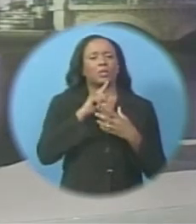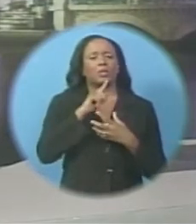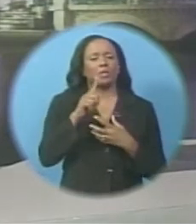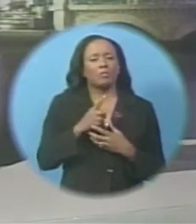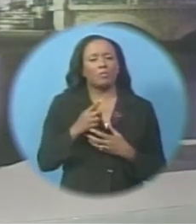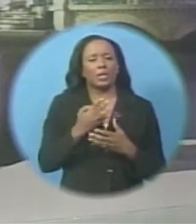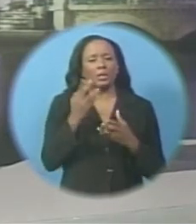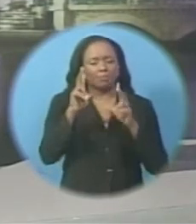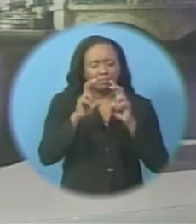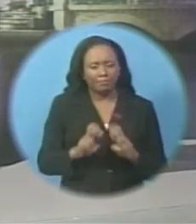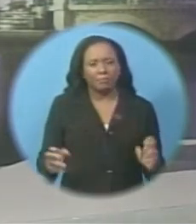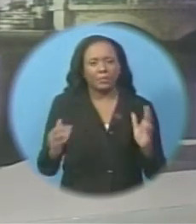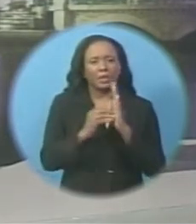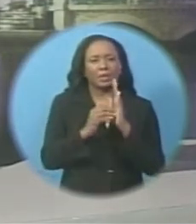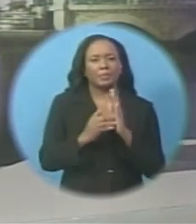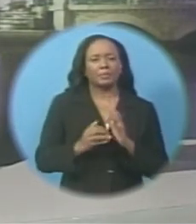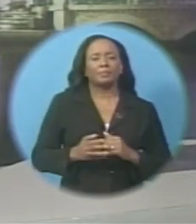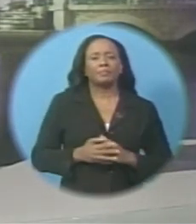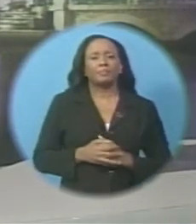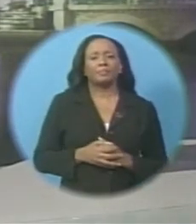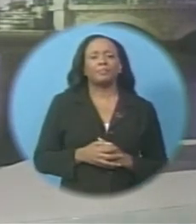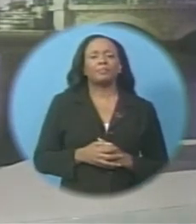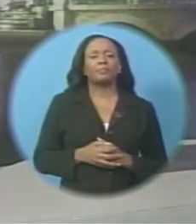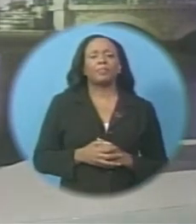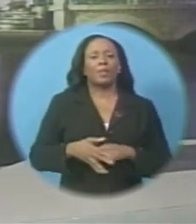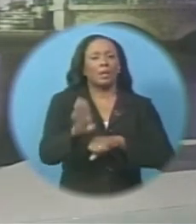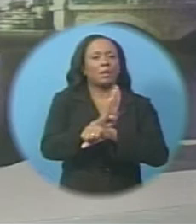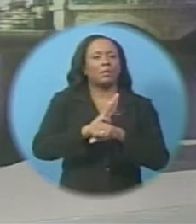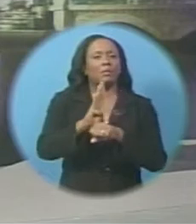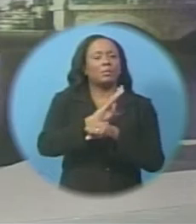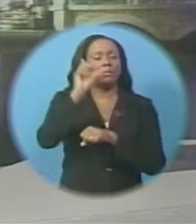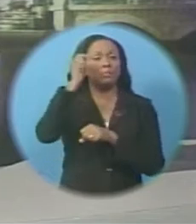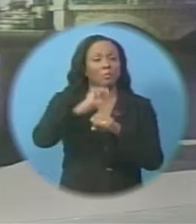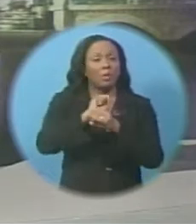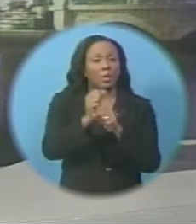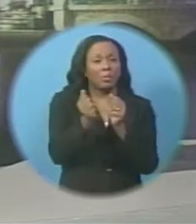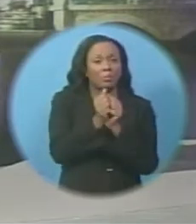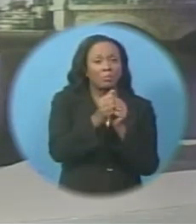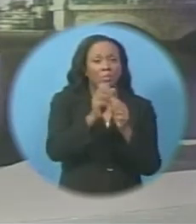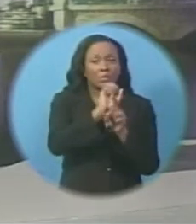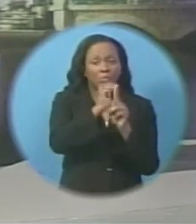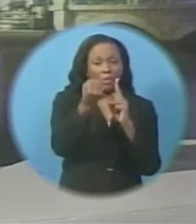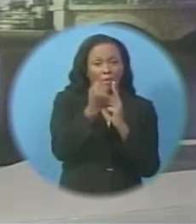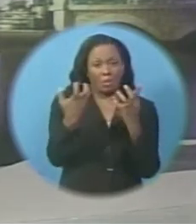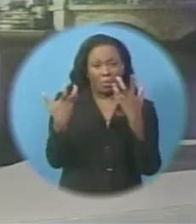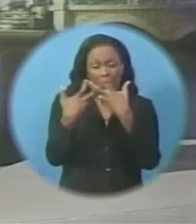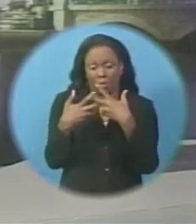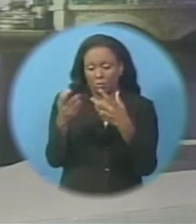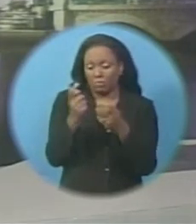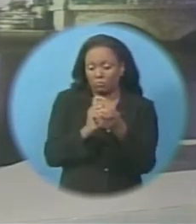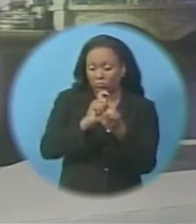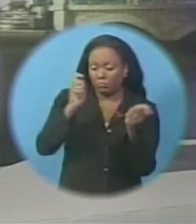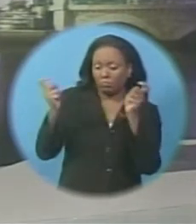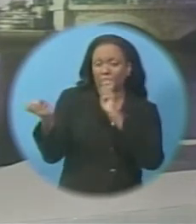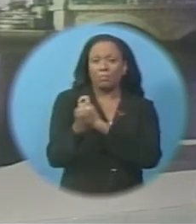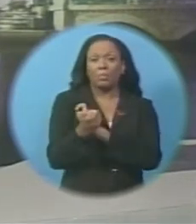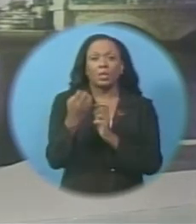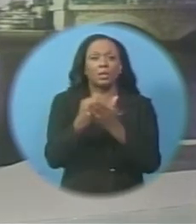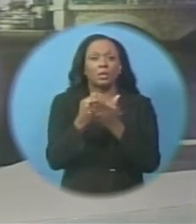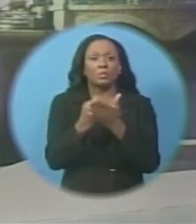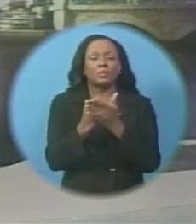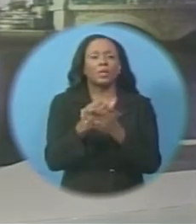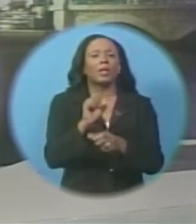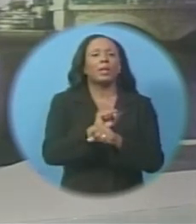re-examined. The government has been working in collaboration with its social partners to transform the economy. Minister of Labour, Senator Dr.